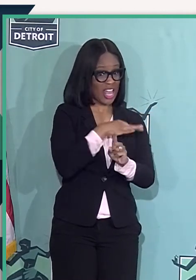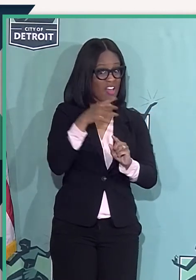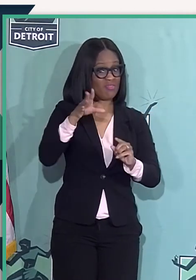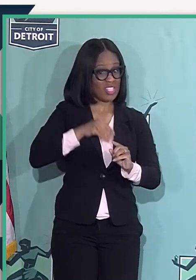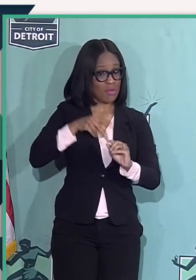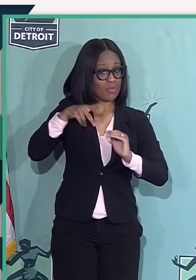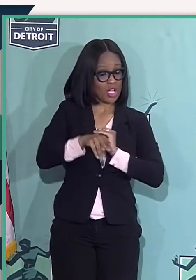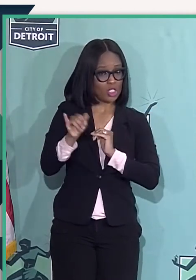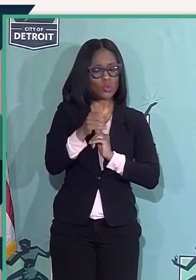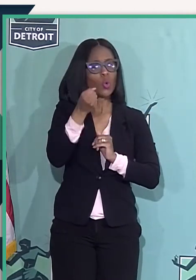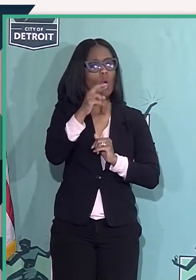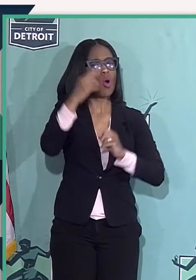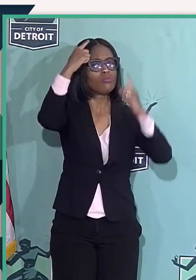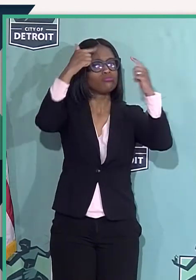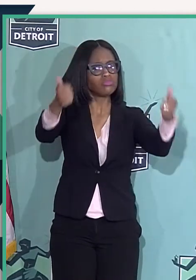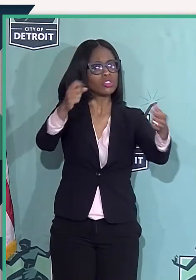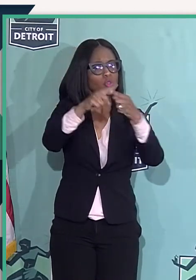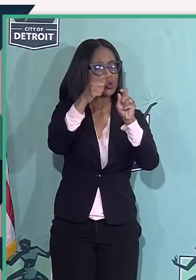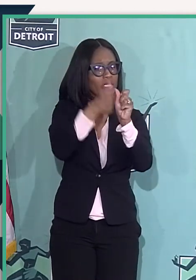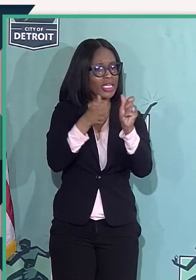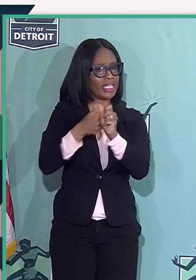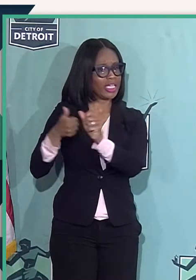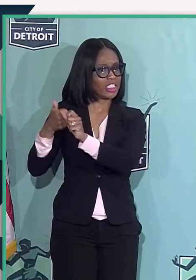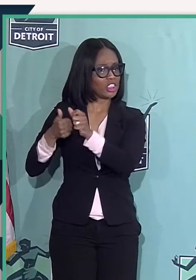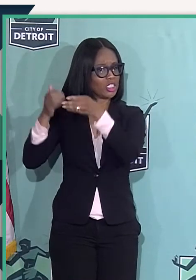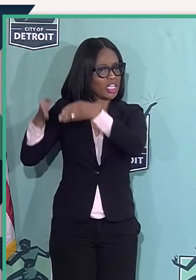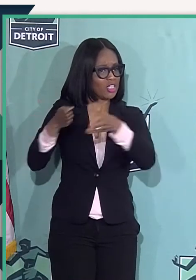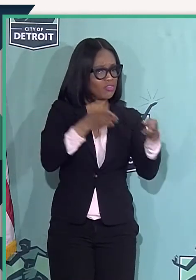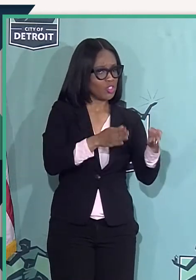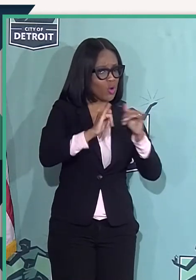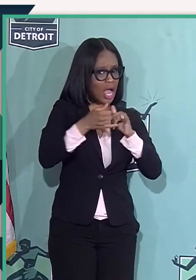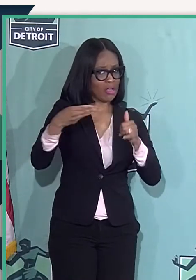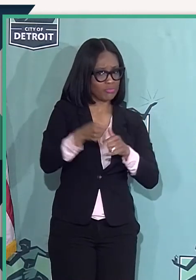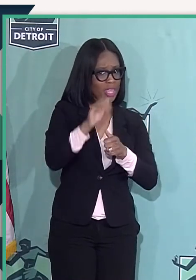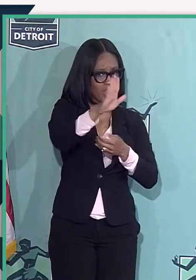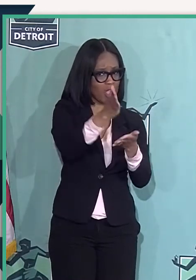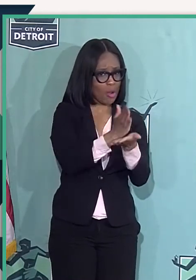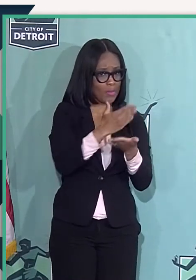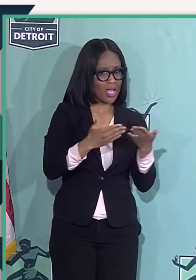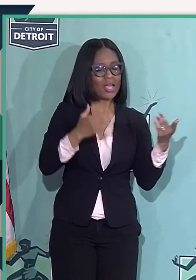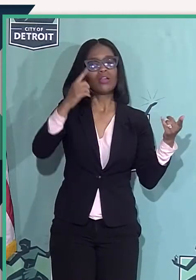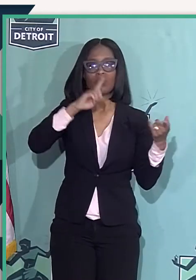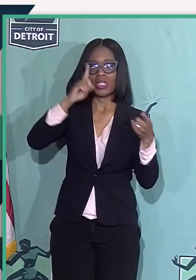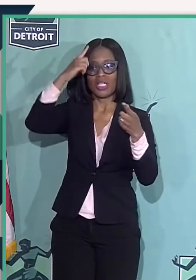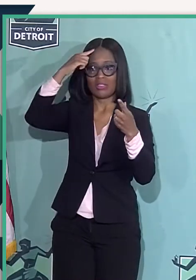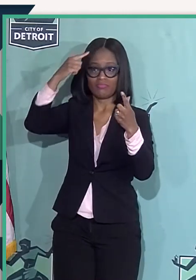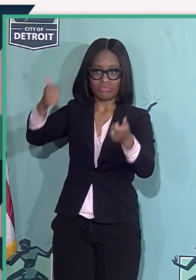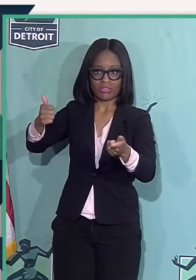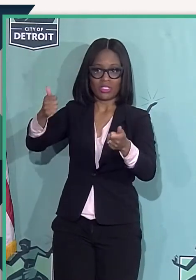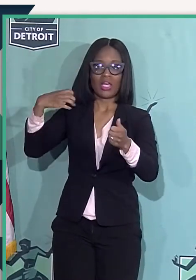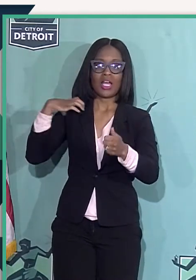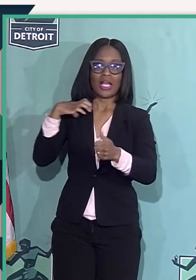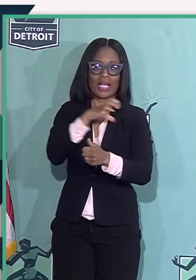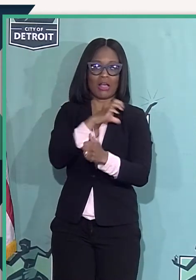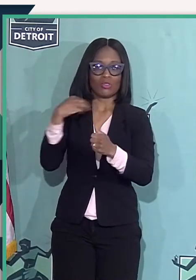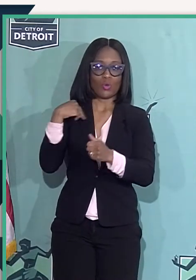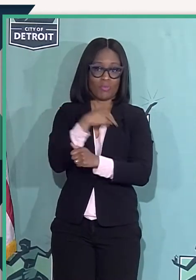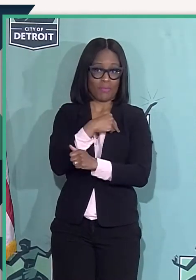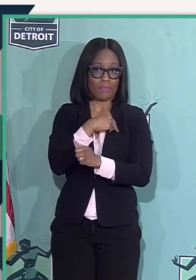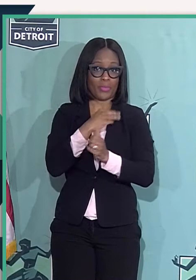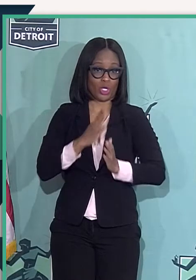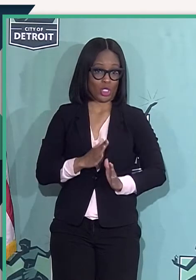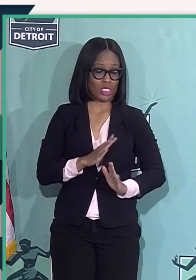to each individual council member and how they spend their budget? I think it's up to the council members, but at this point, the